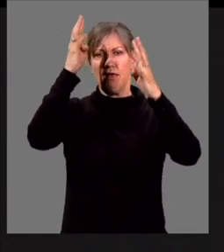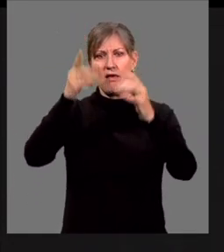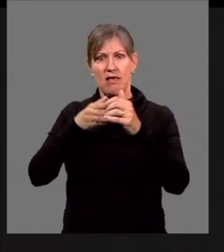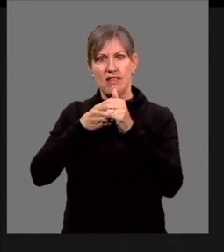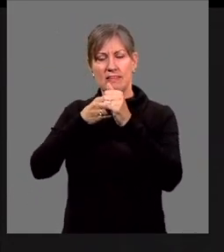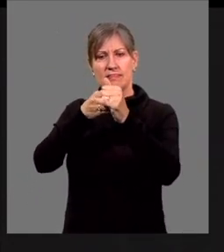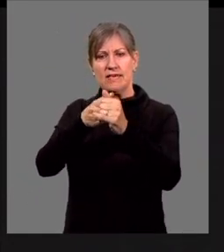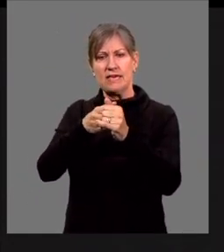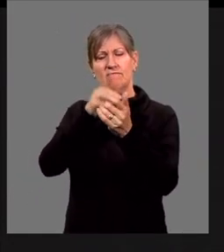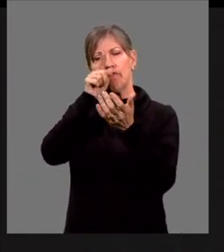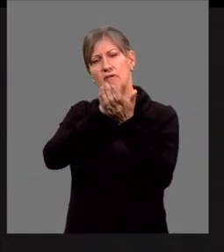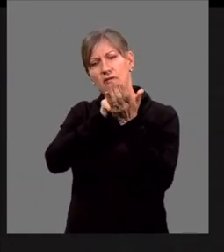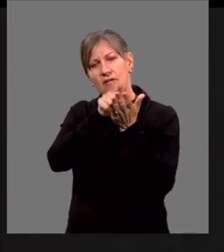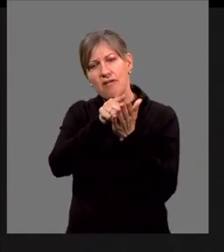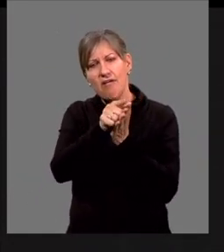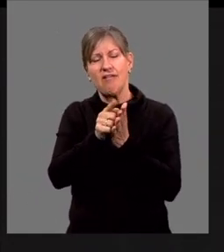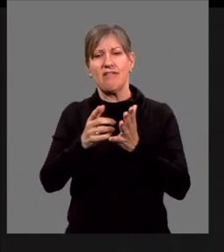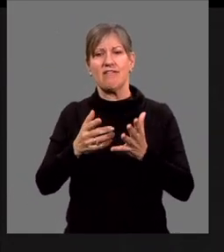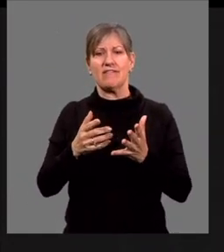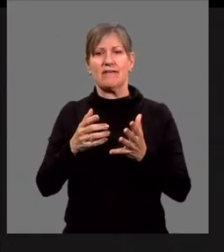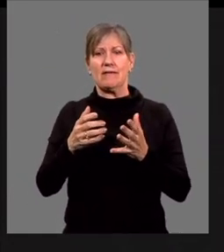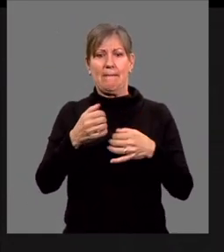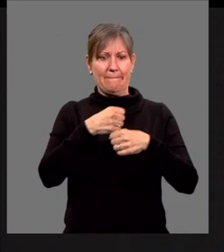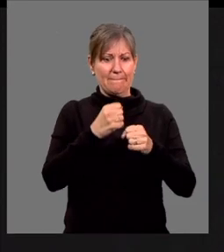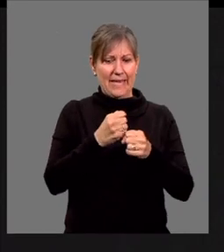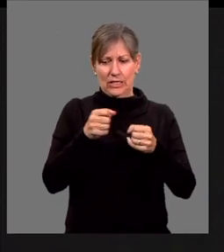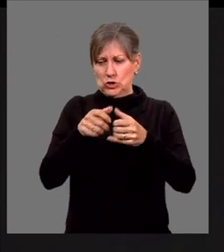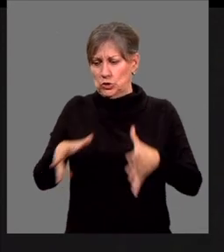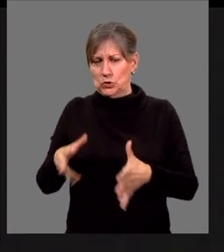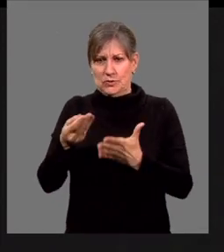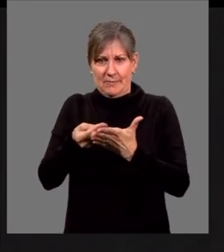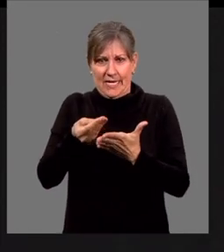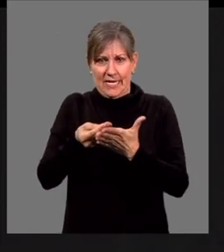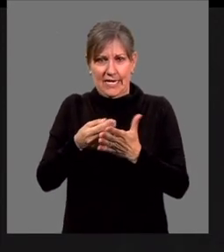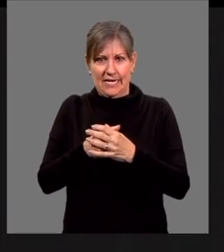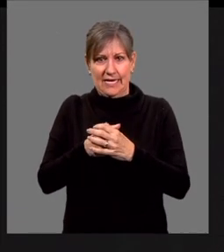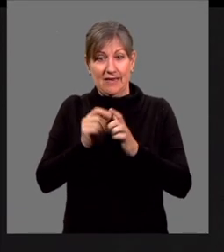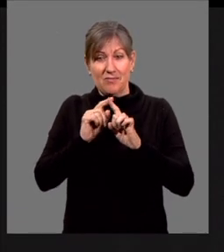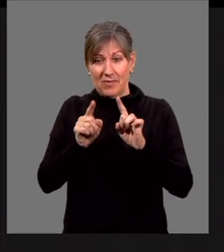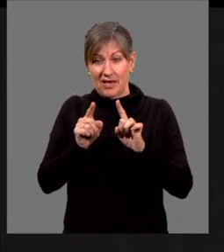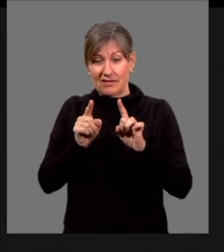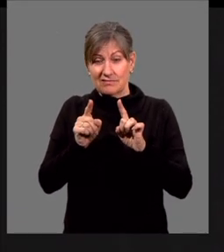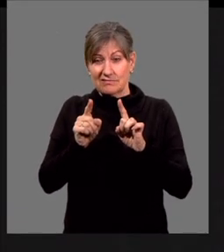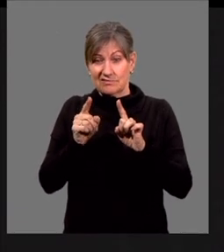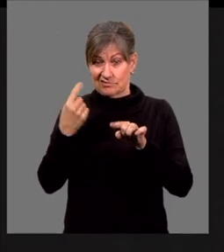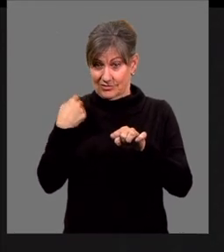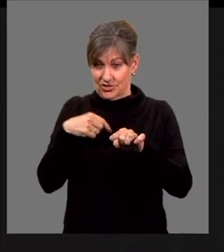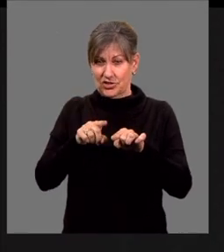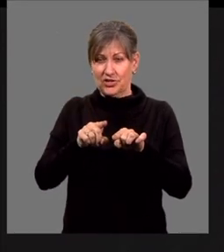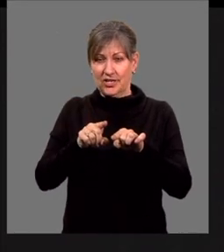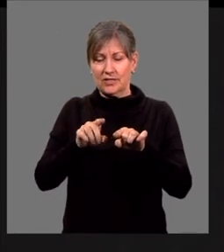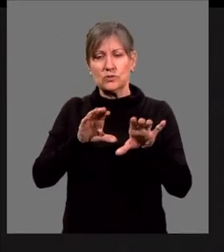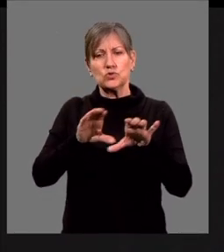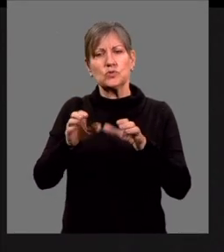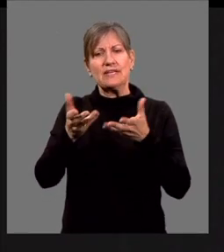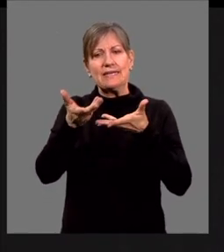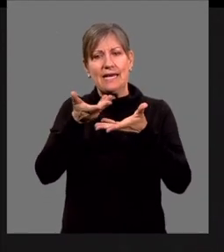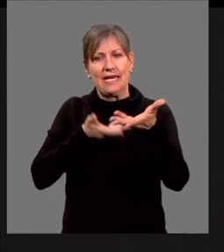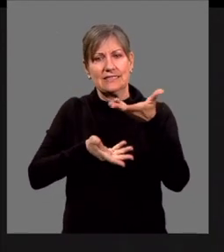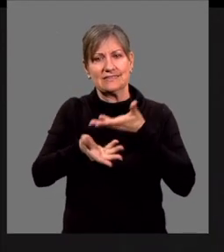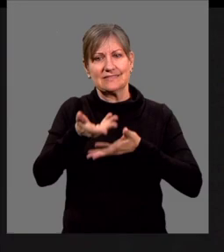lead, fall in love, make and lose fortunes. But as you do so with